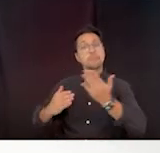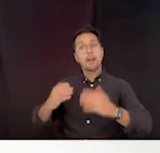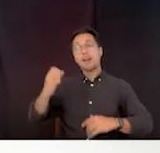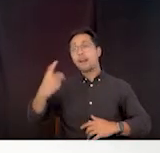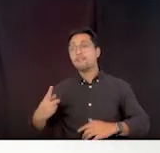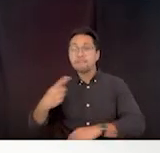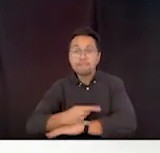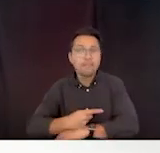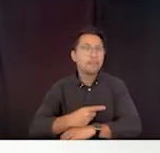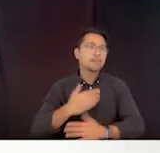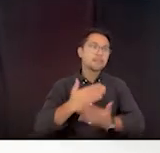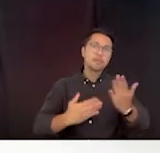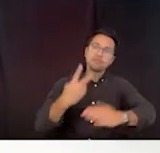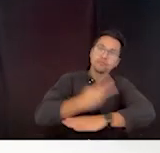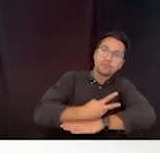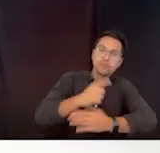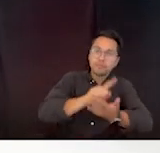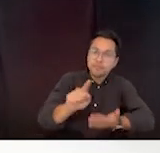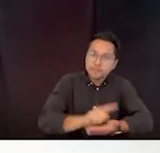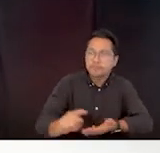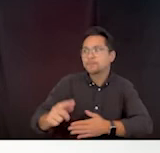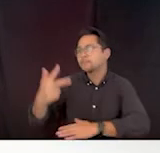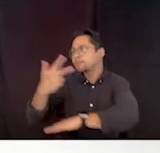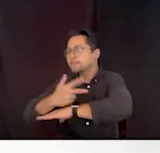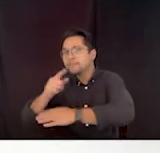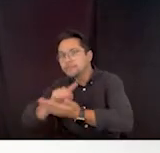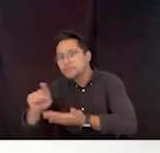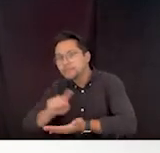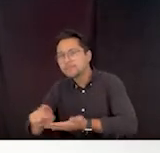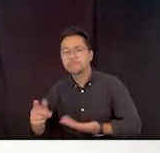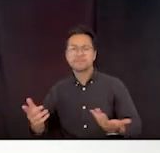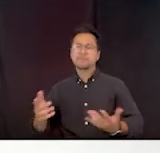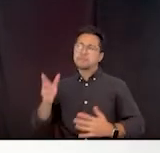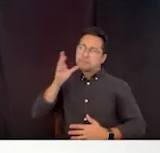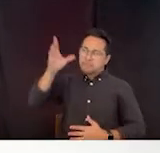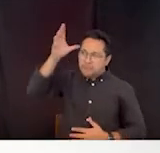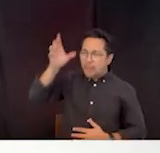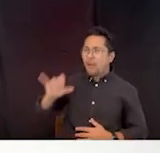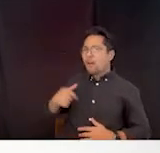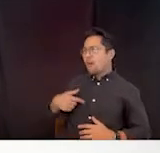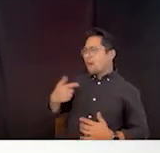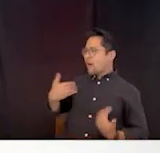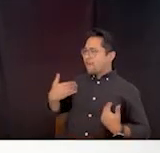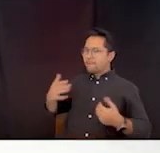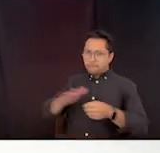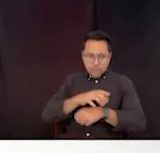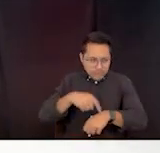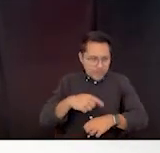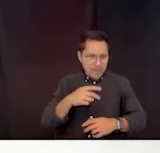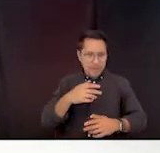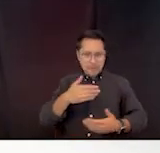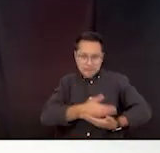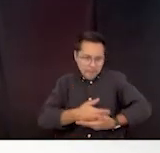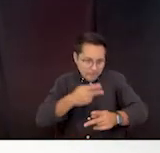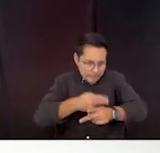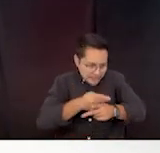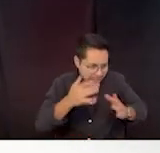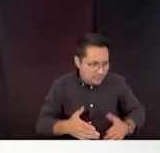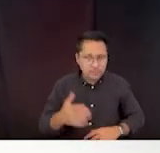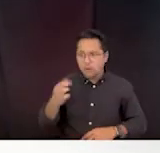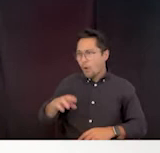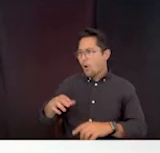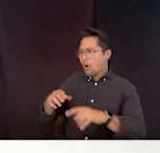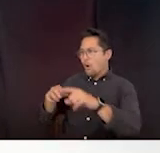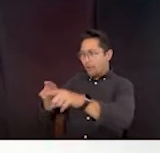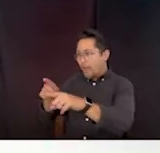of them may be 2 days a week, 3 days a week. And parents may think, well, I've got my child with a full-time babysitter because I work, or they're in a great preschool that I want